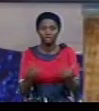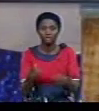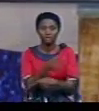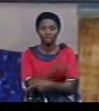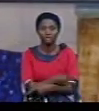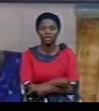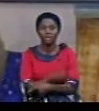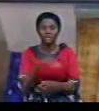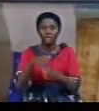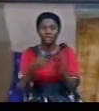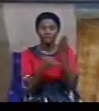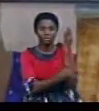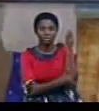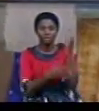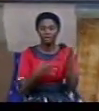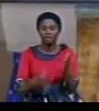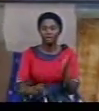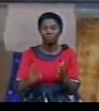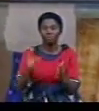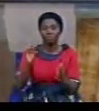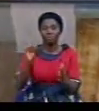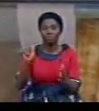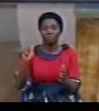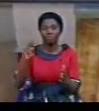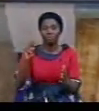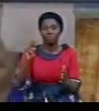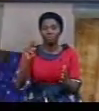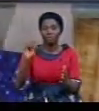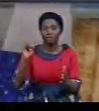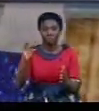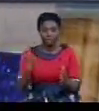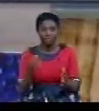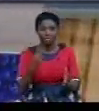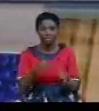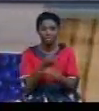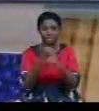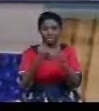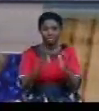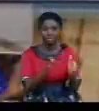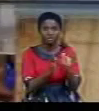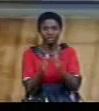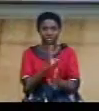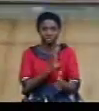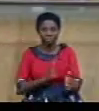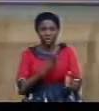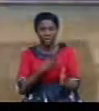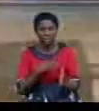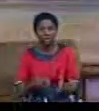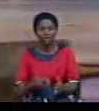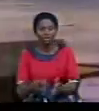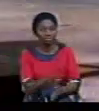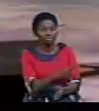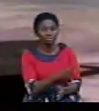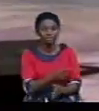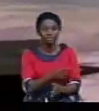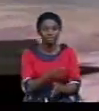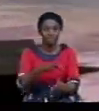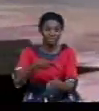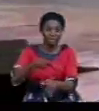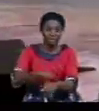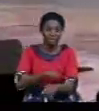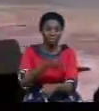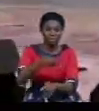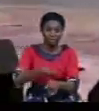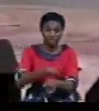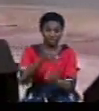city of David the stadium Jesus Christ and then those Shepherds they run quickly to that